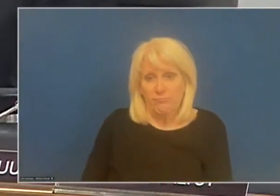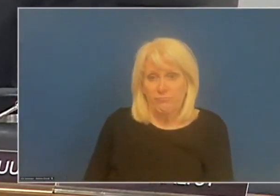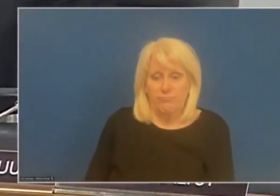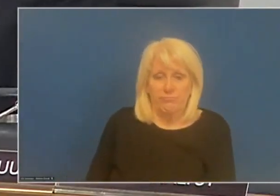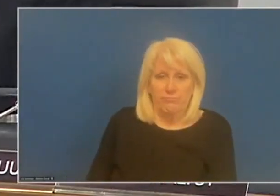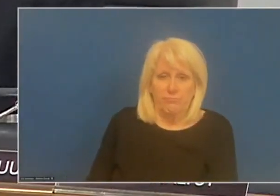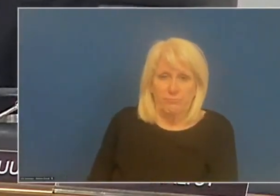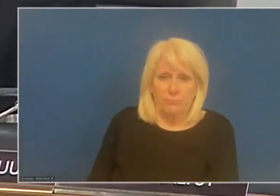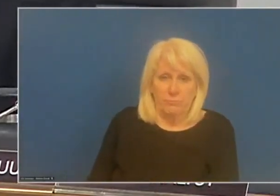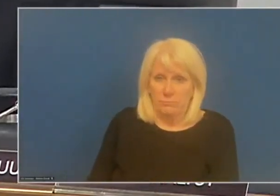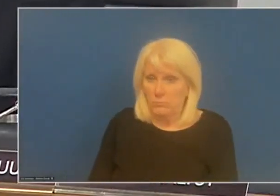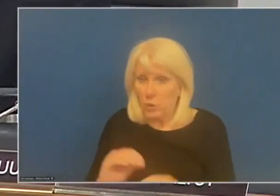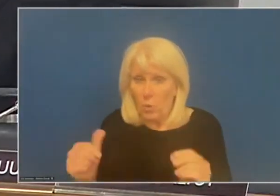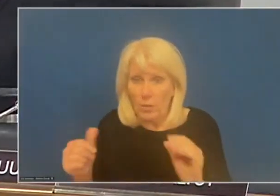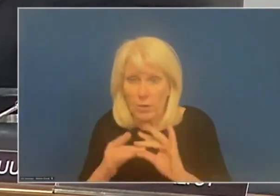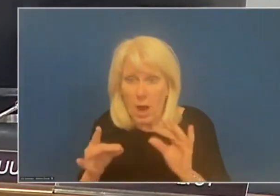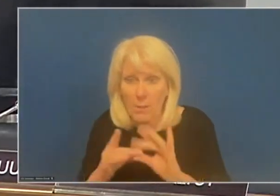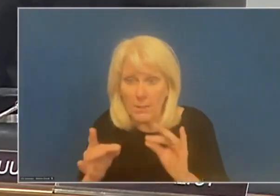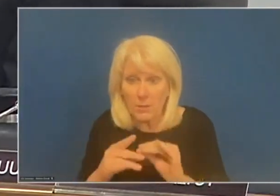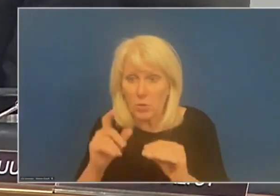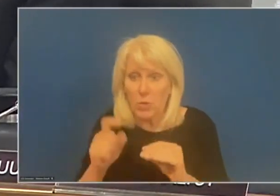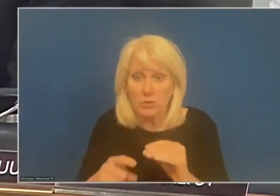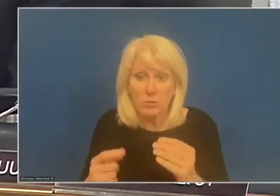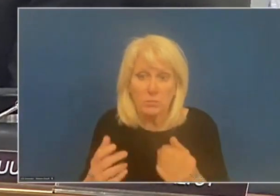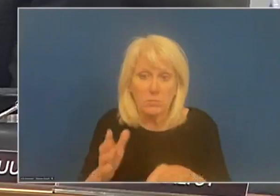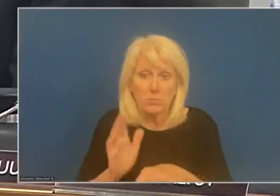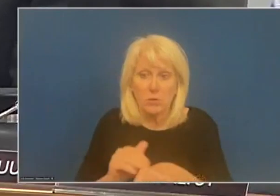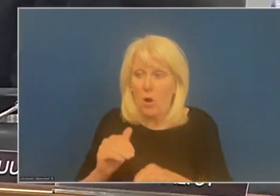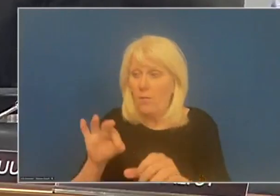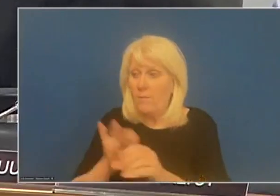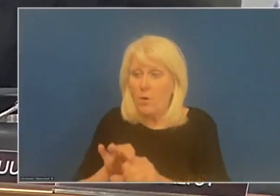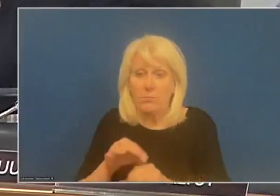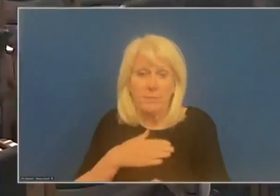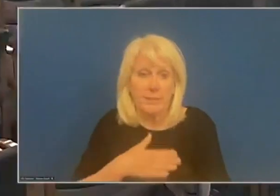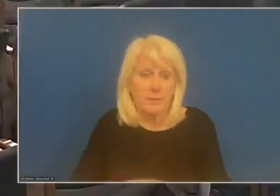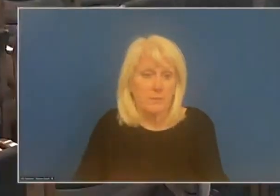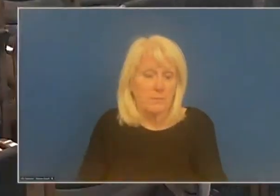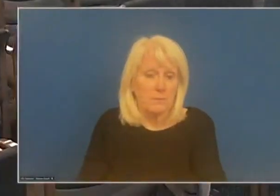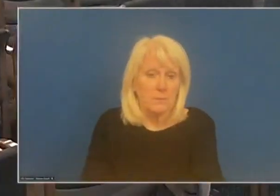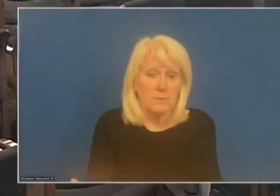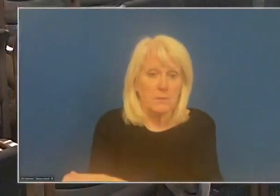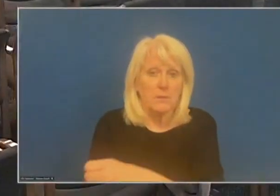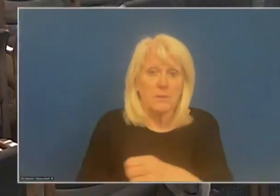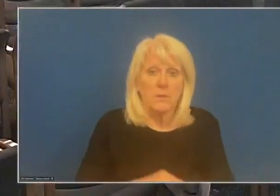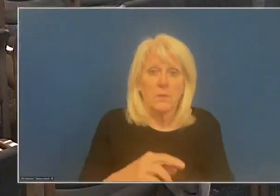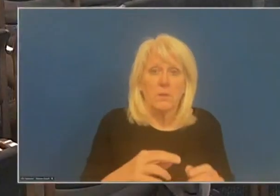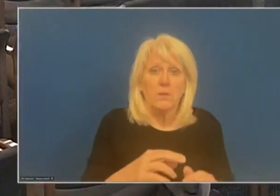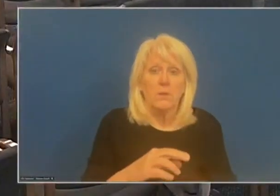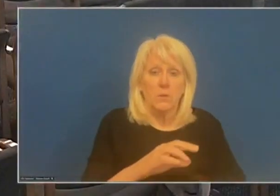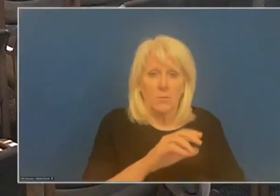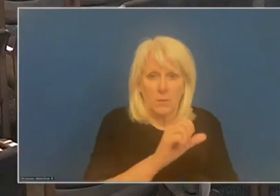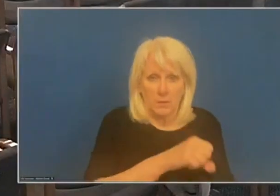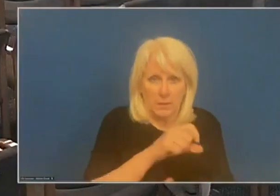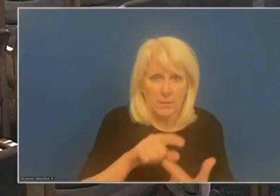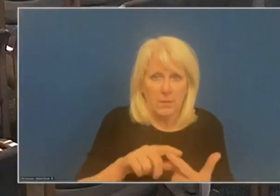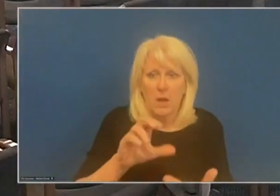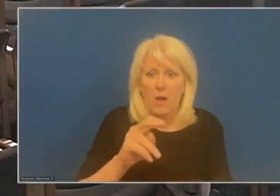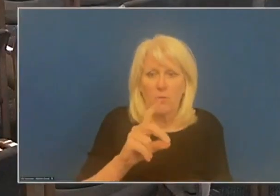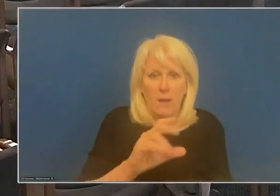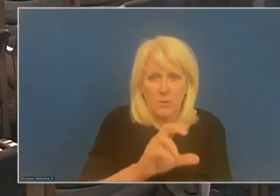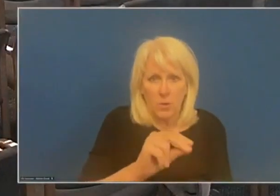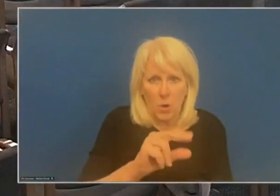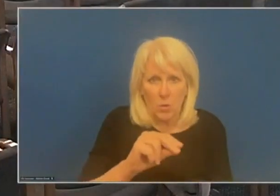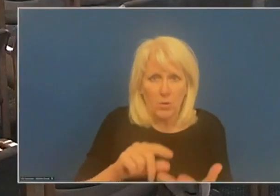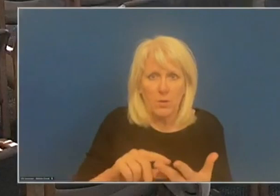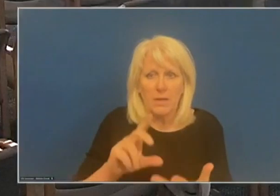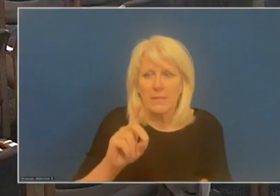If there's no other comments or questions, I'd like a roll call vote, please, on the -5. Rep. Bowman. Aye. Rep. Conrad. No. Rep.